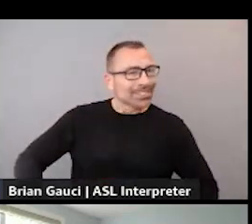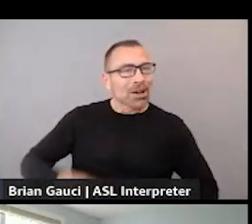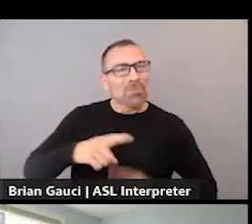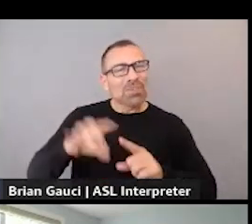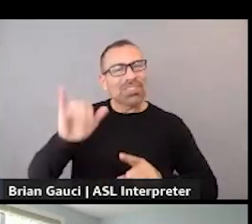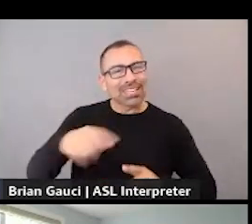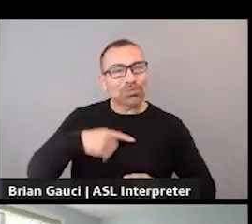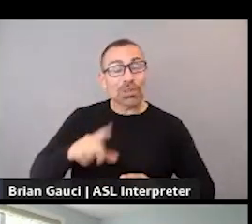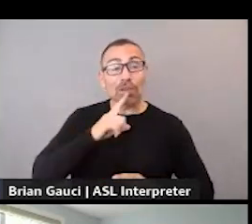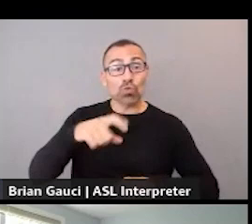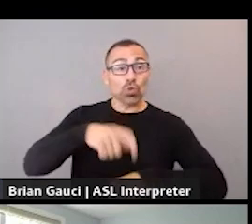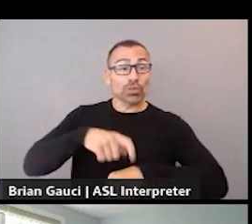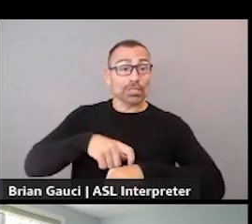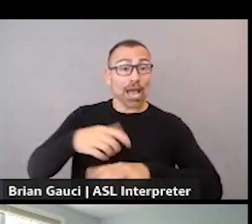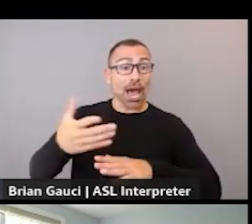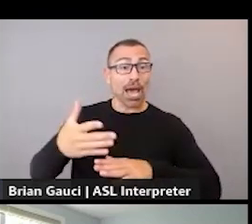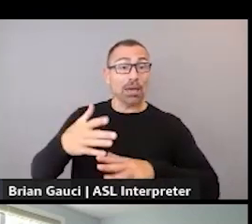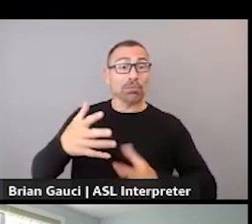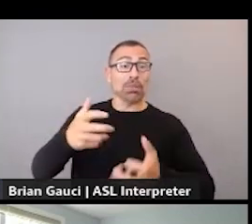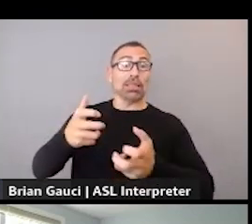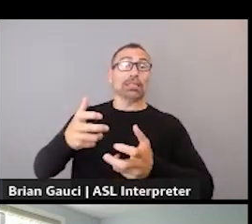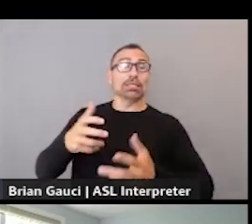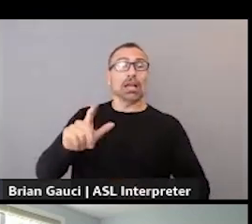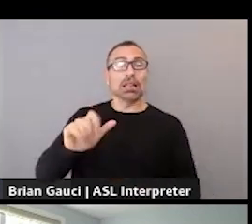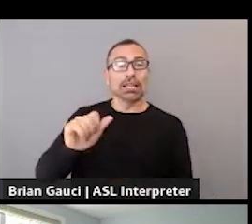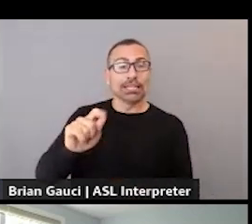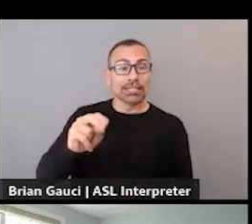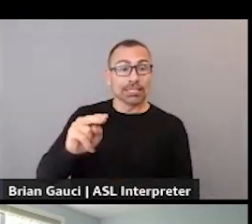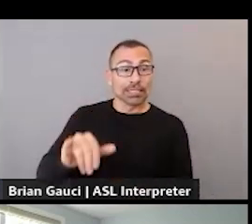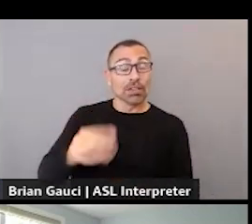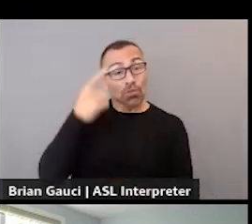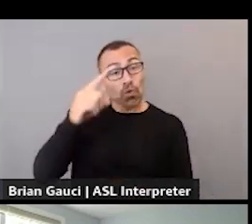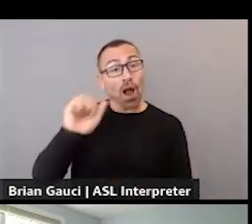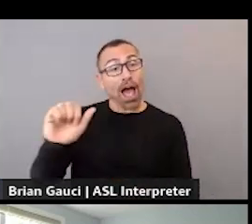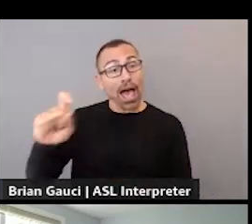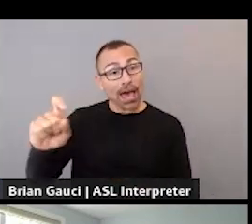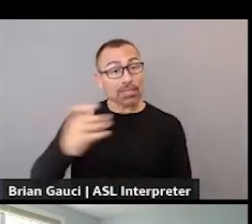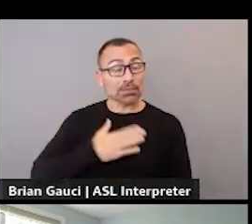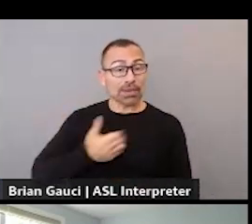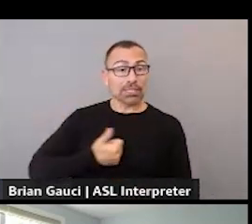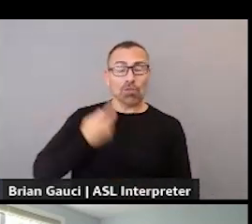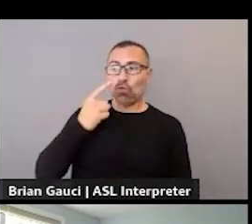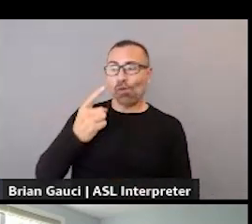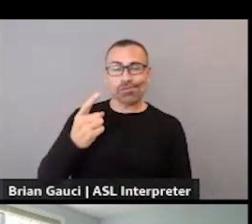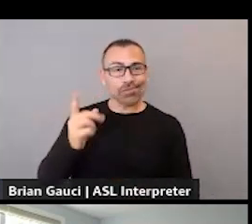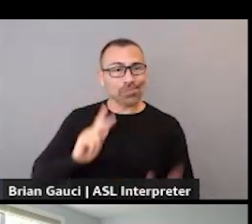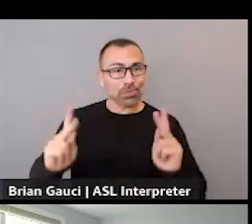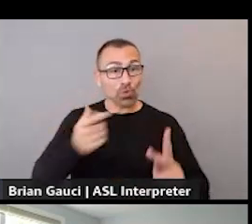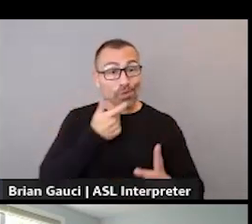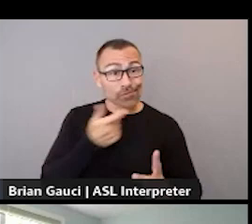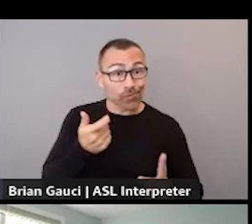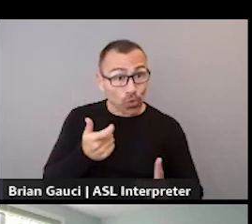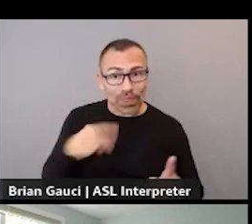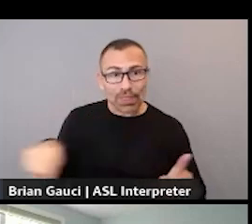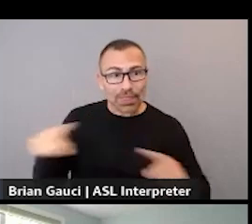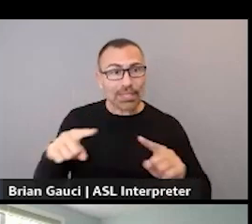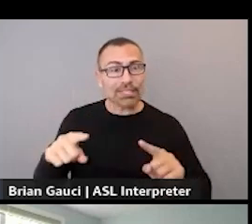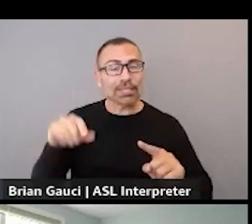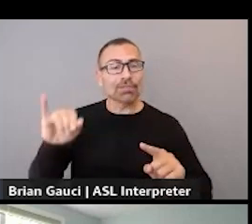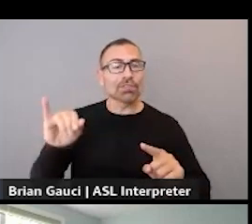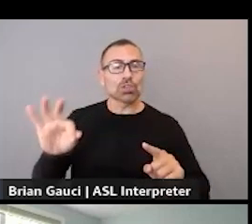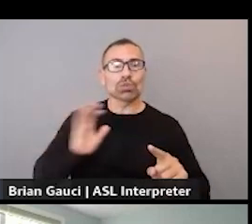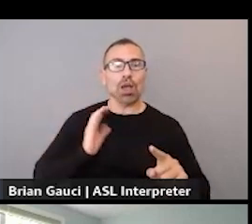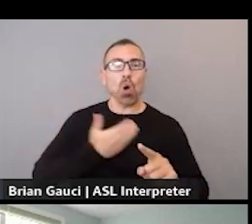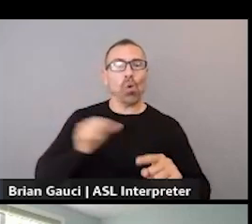latency for, not only for Alex and myself, but for our viewers, like if this was our application and whatever our application was